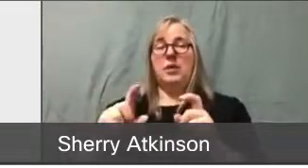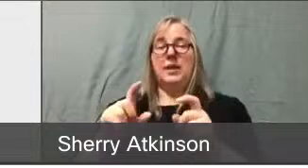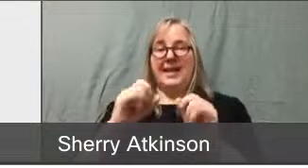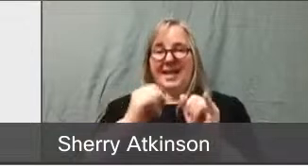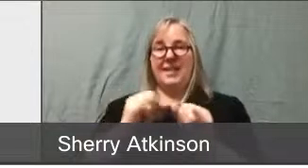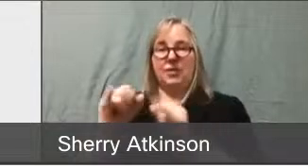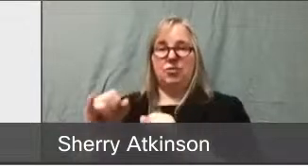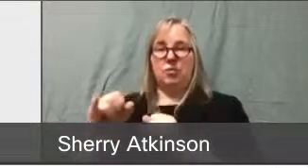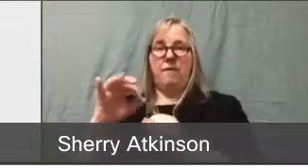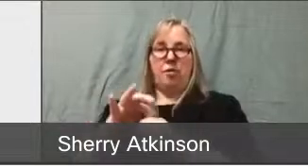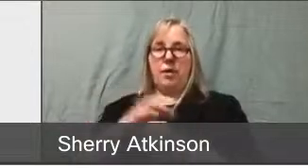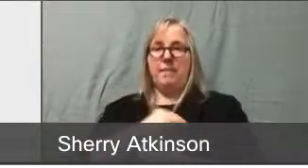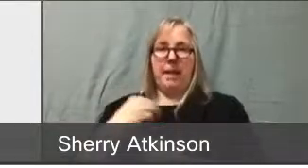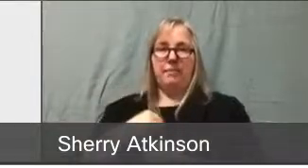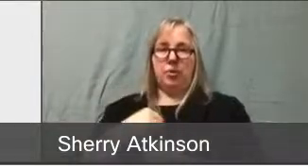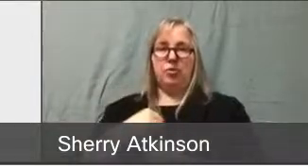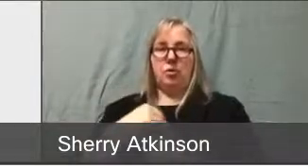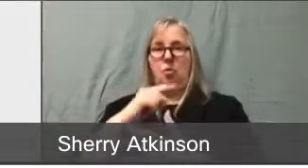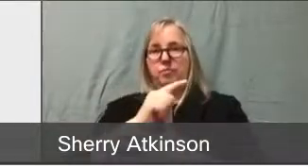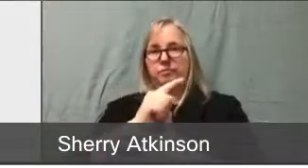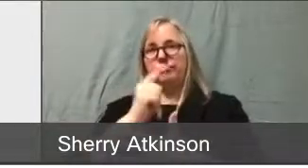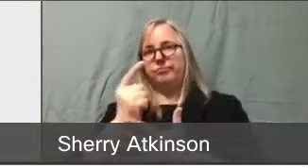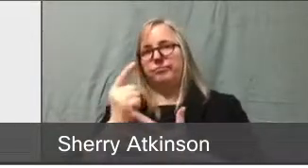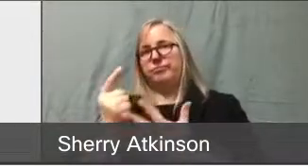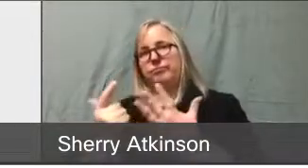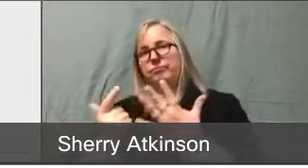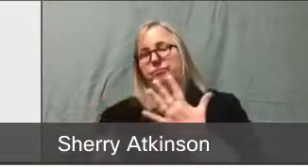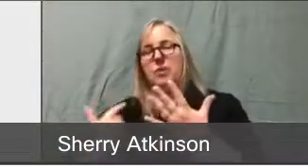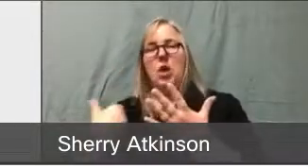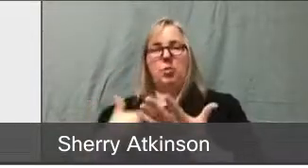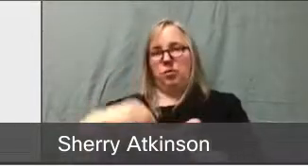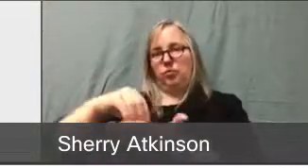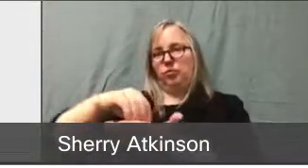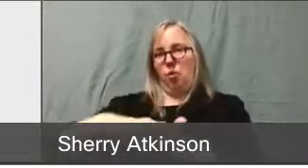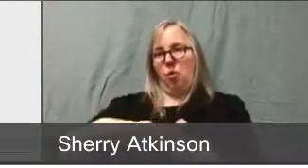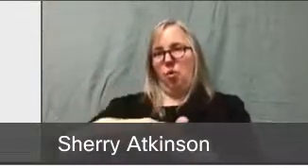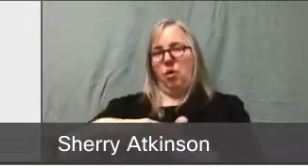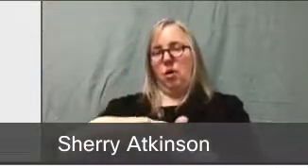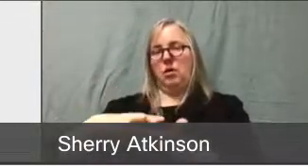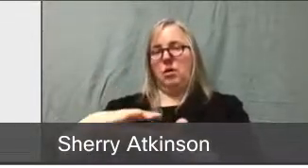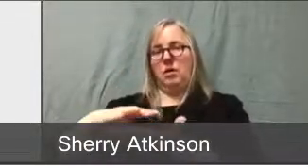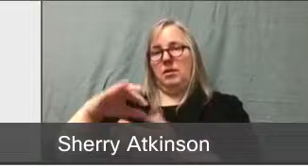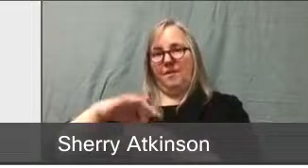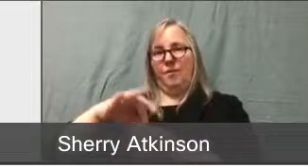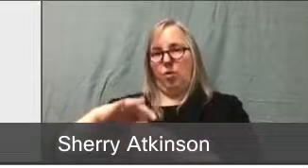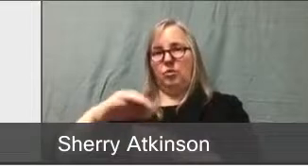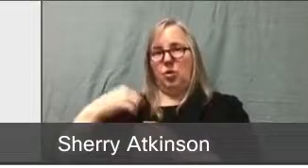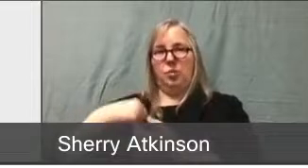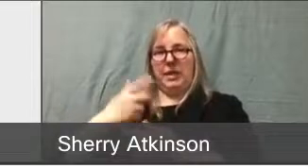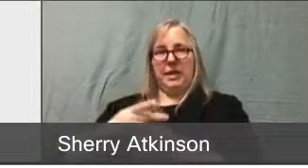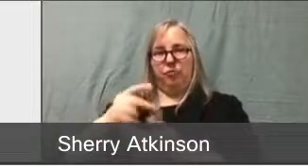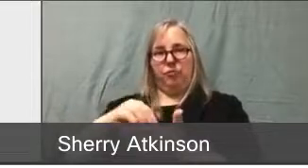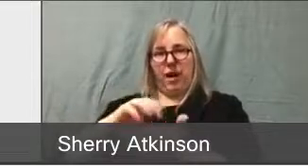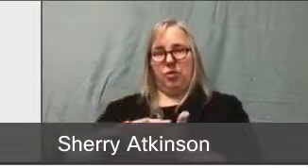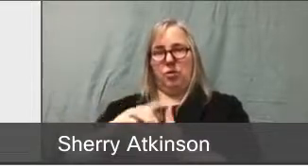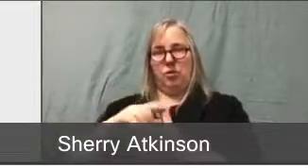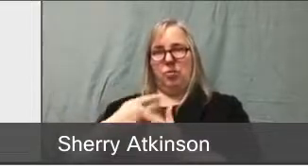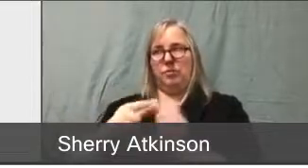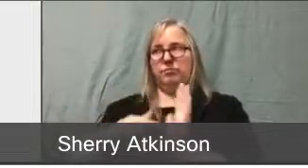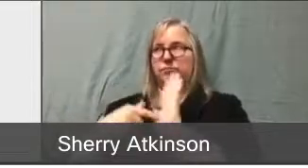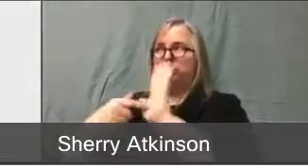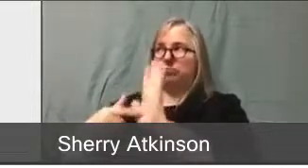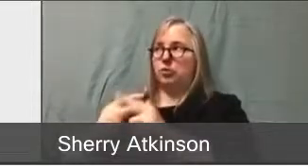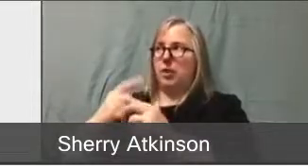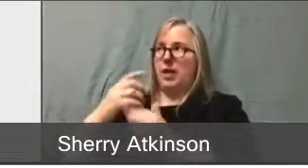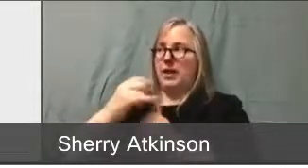one by one, and we'll just record those votes so that we have that for the record when we present to the county executive, county